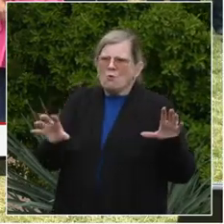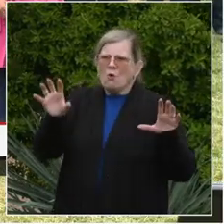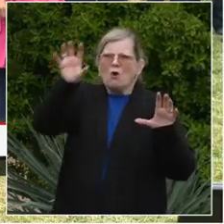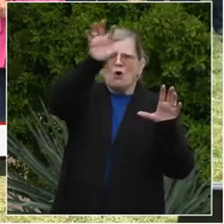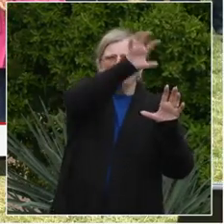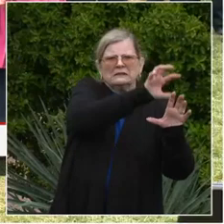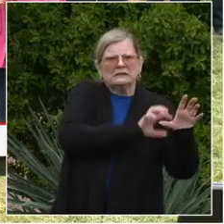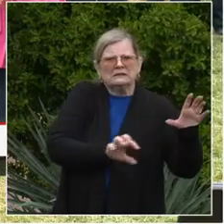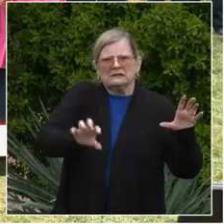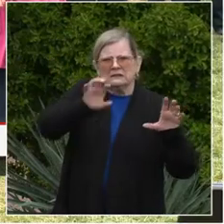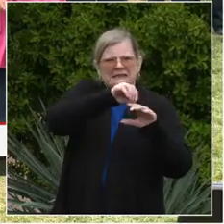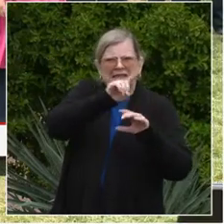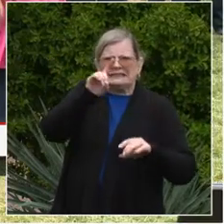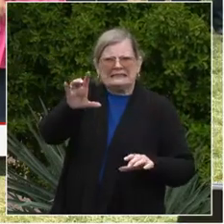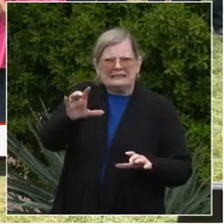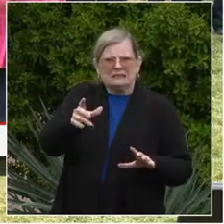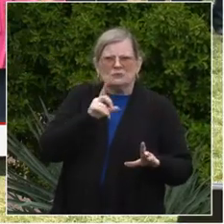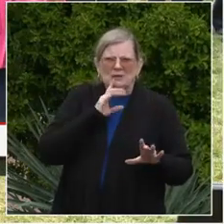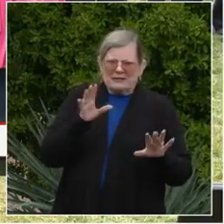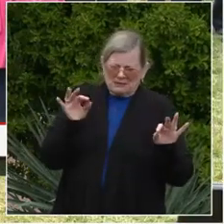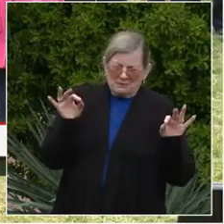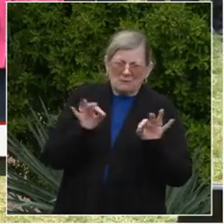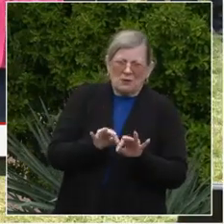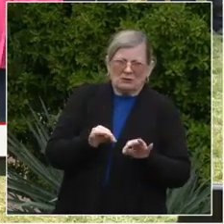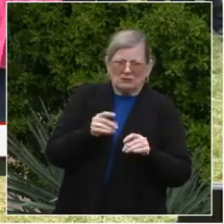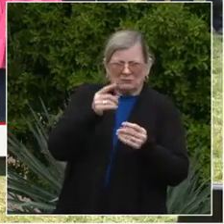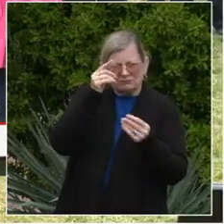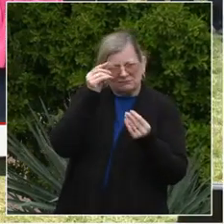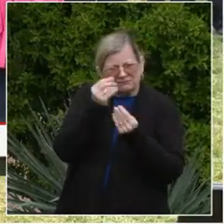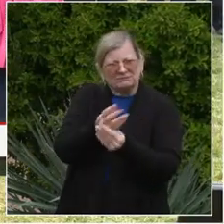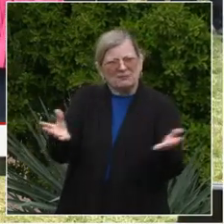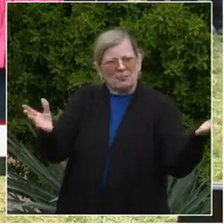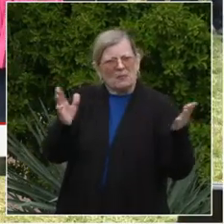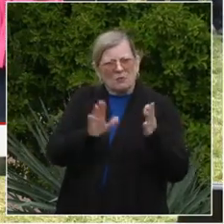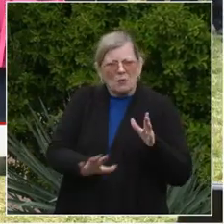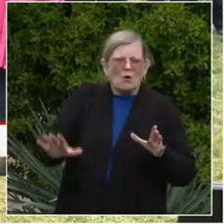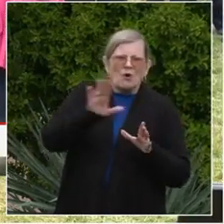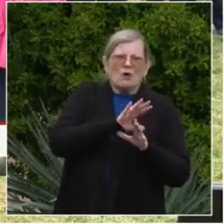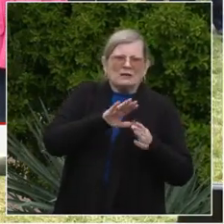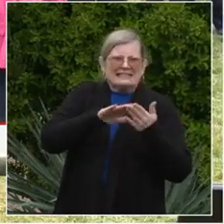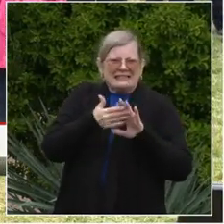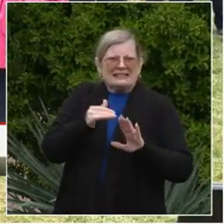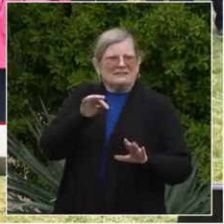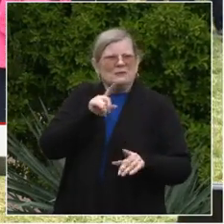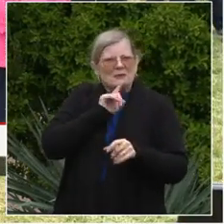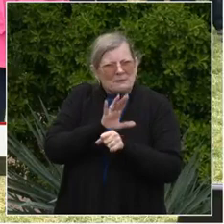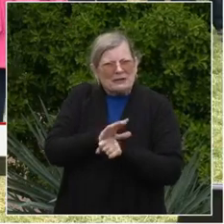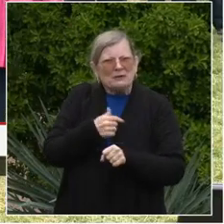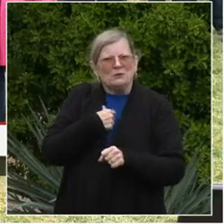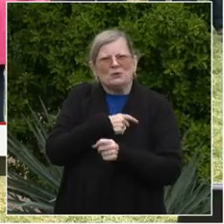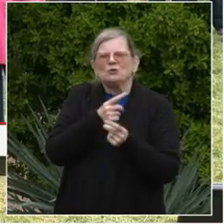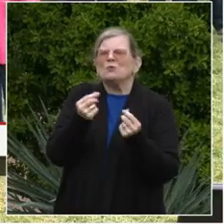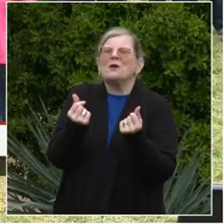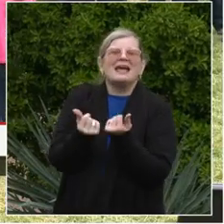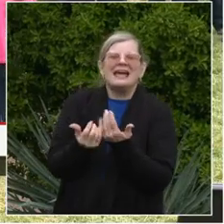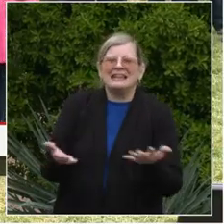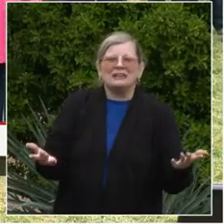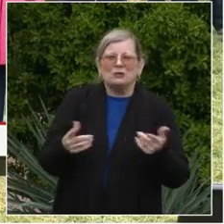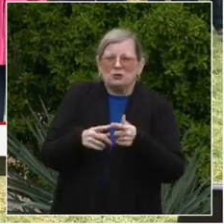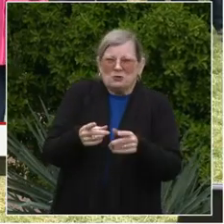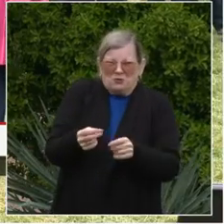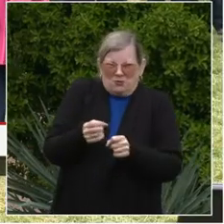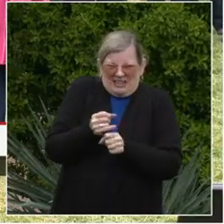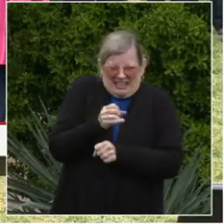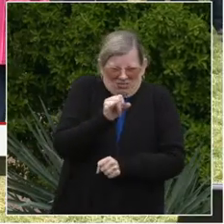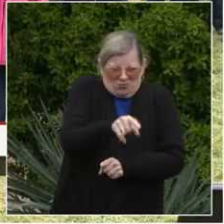So it's important that we let residents know across our city that we care, we're committed, and we're going to do the things that we need to do to get these guns off our street. I appreciate